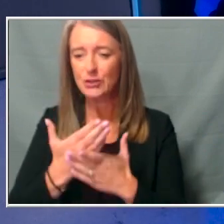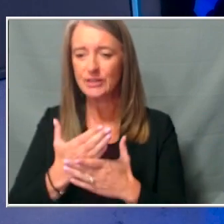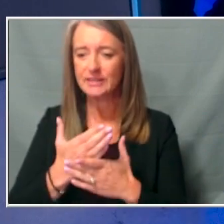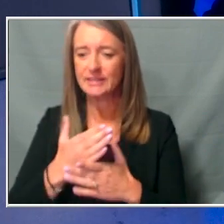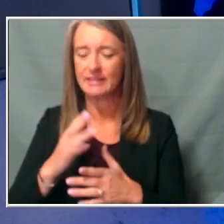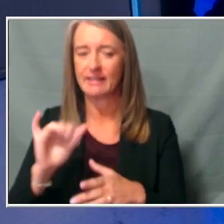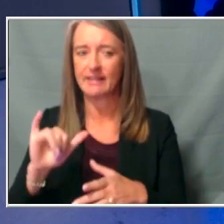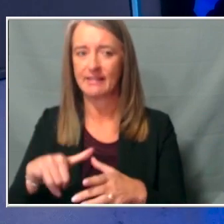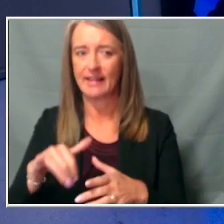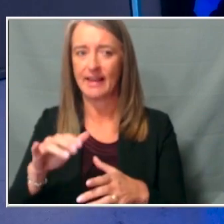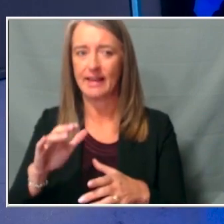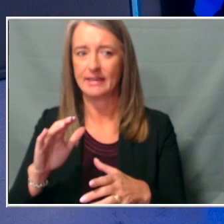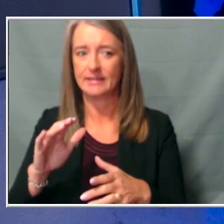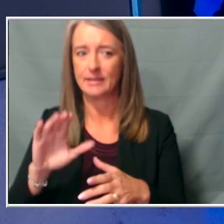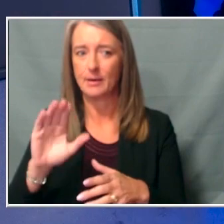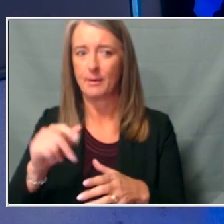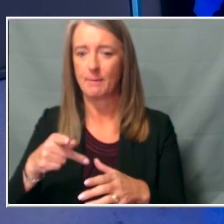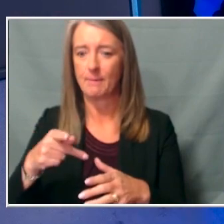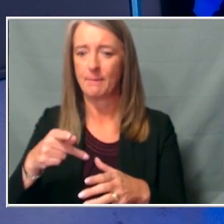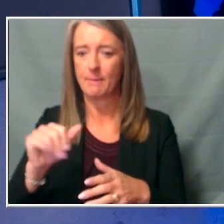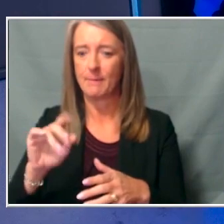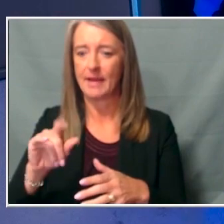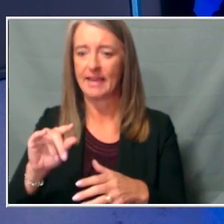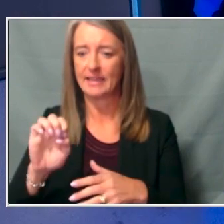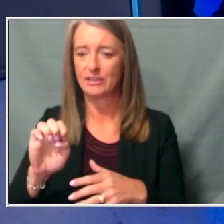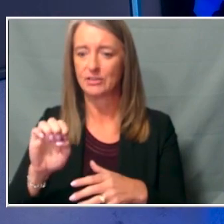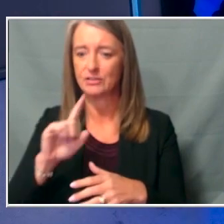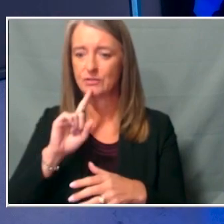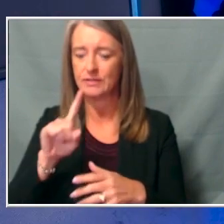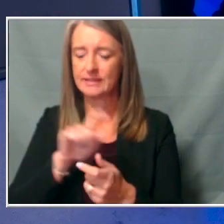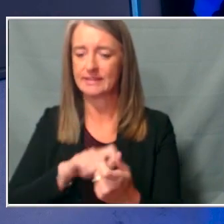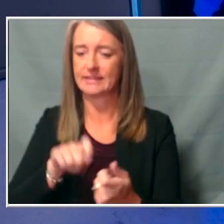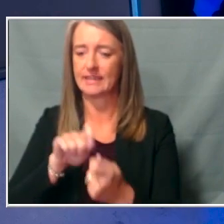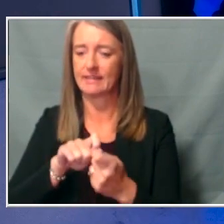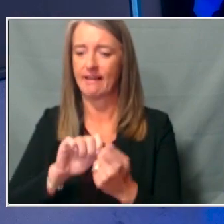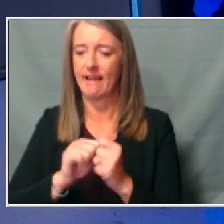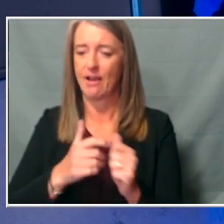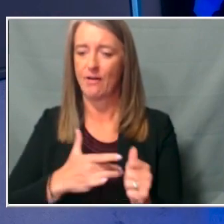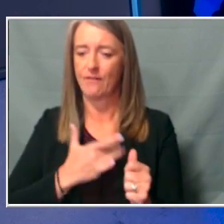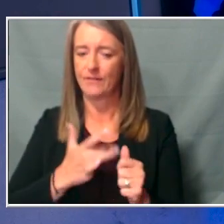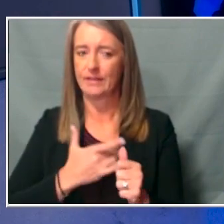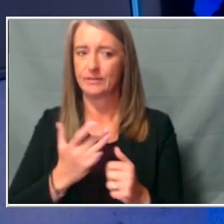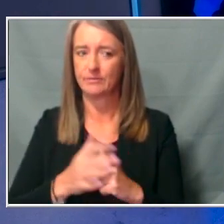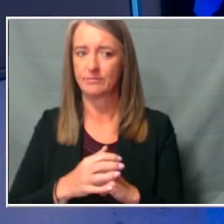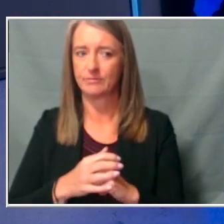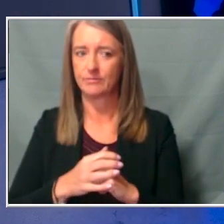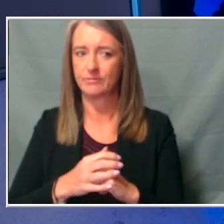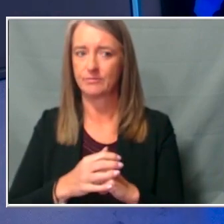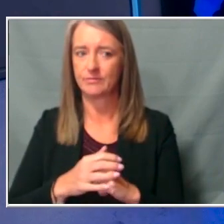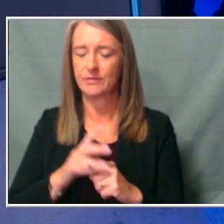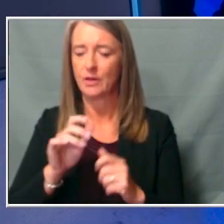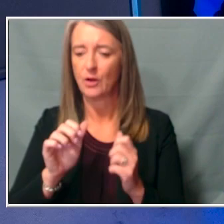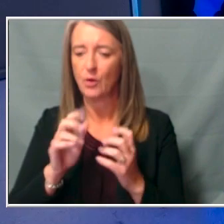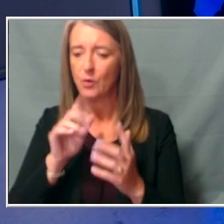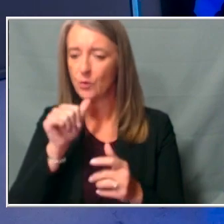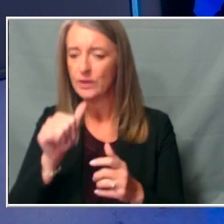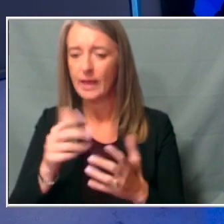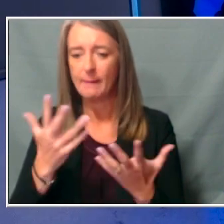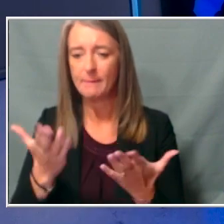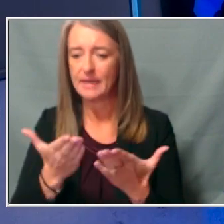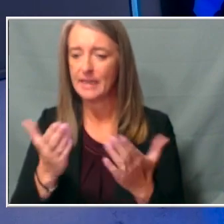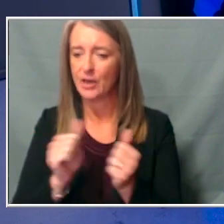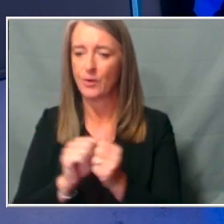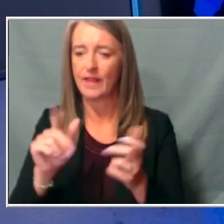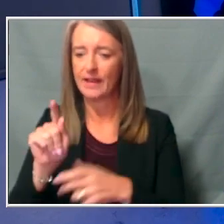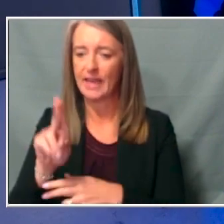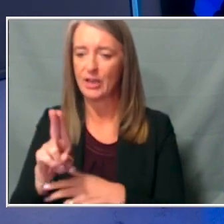package was absolutely exactly how I feel. I wouldn't be here without KU today. Well, and